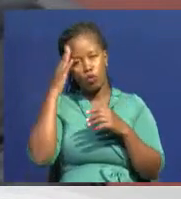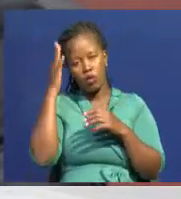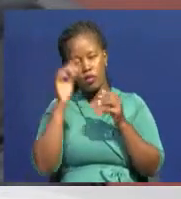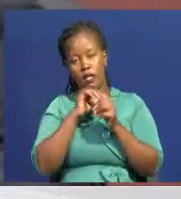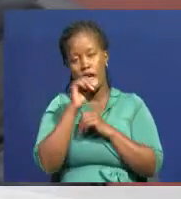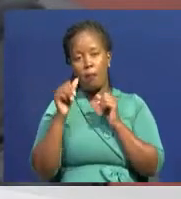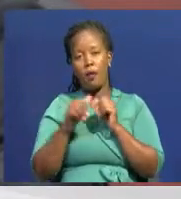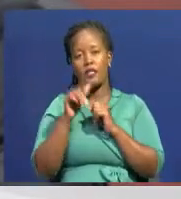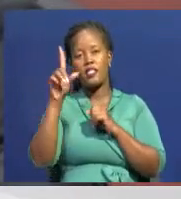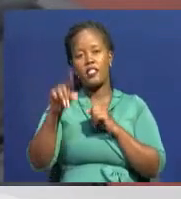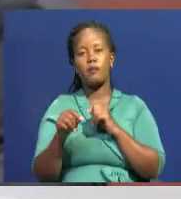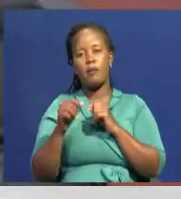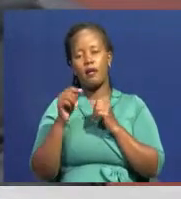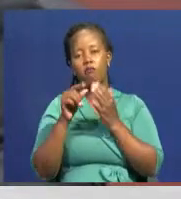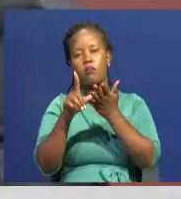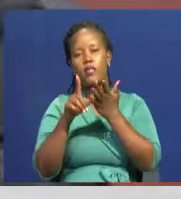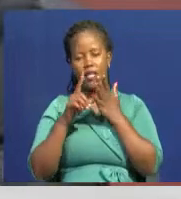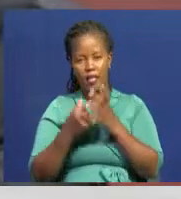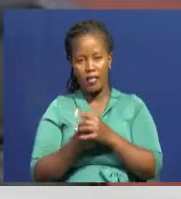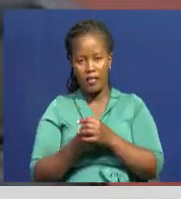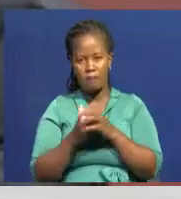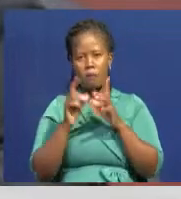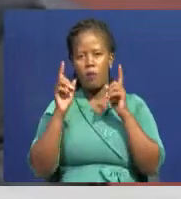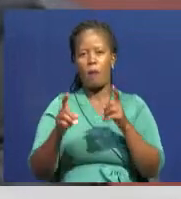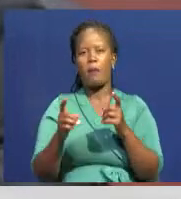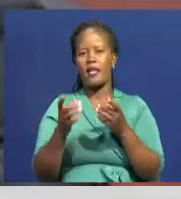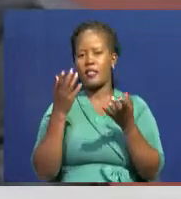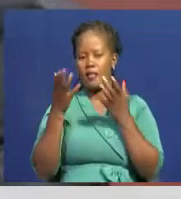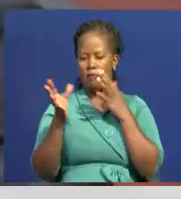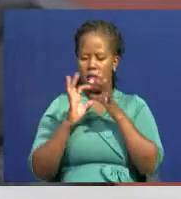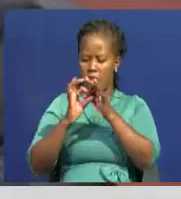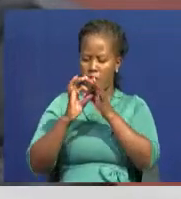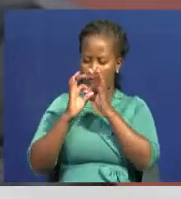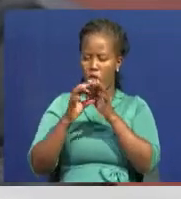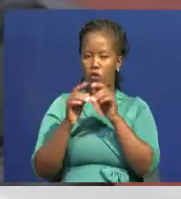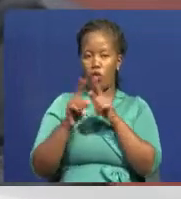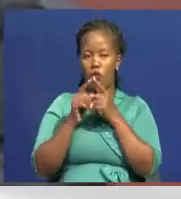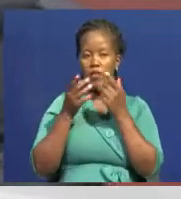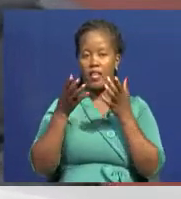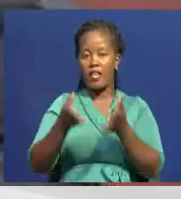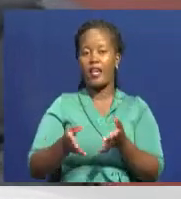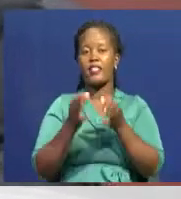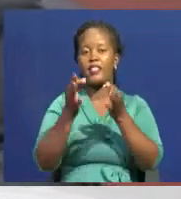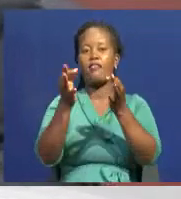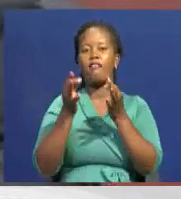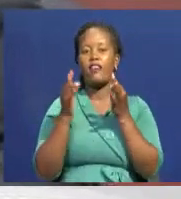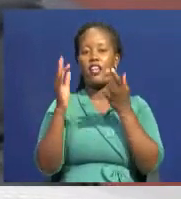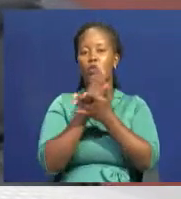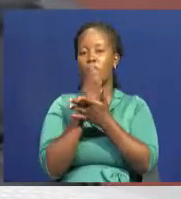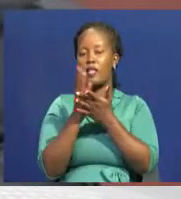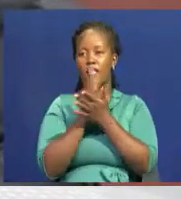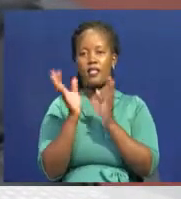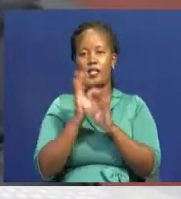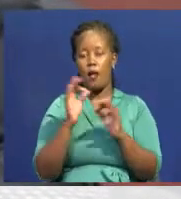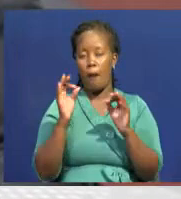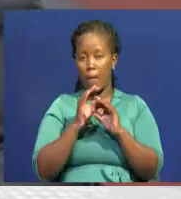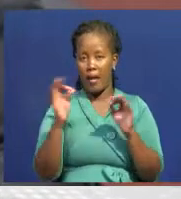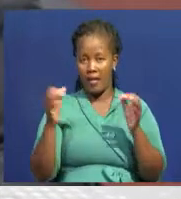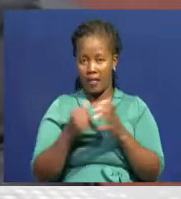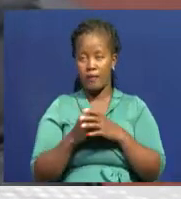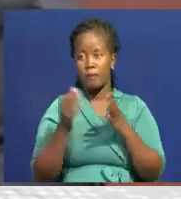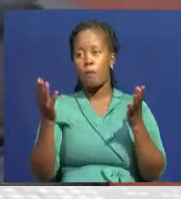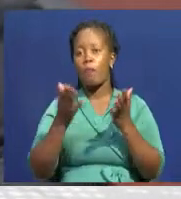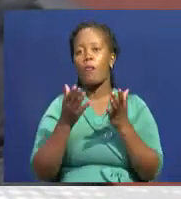credit. Let's not be tied with the current financial markets, where the credits,